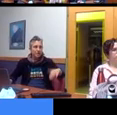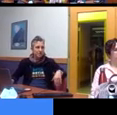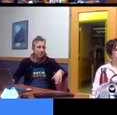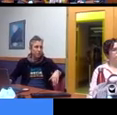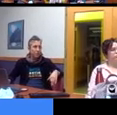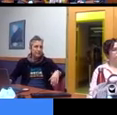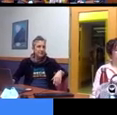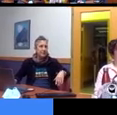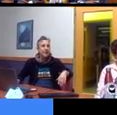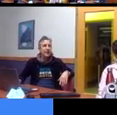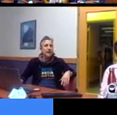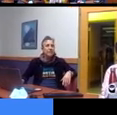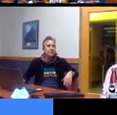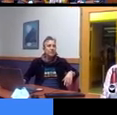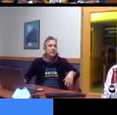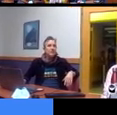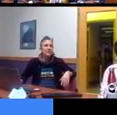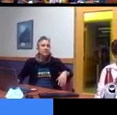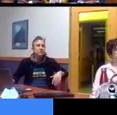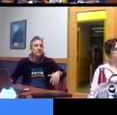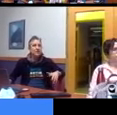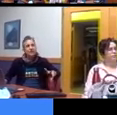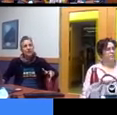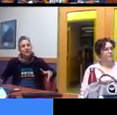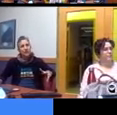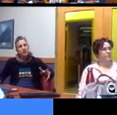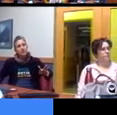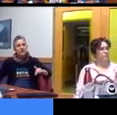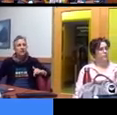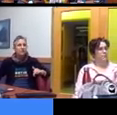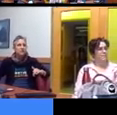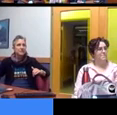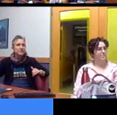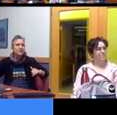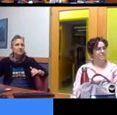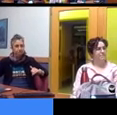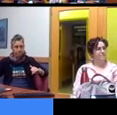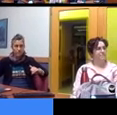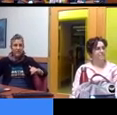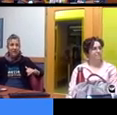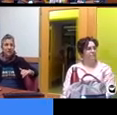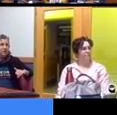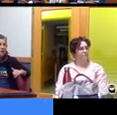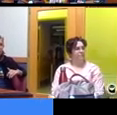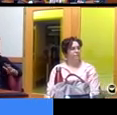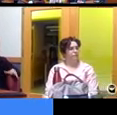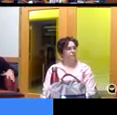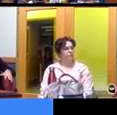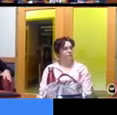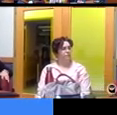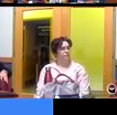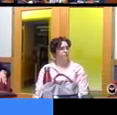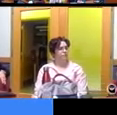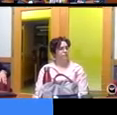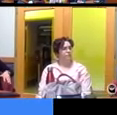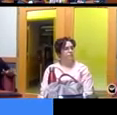the body expel the pregnancy. And we can see these patients in clinic, we can do telehealth visits, and we can mail pills